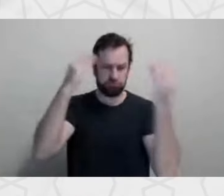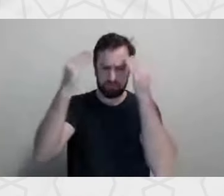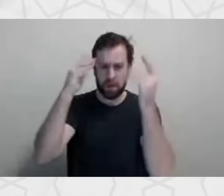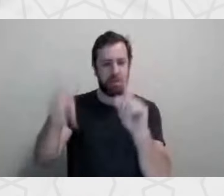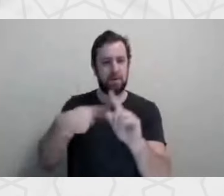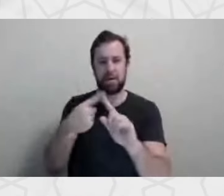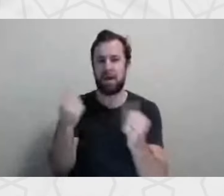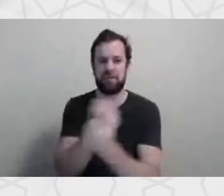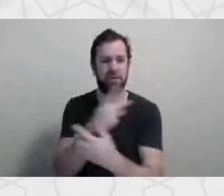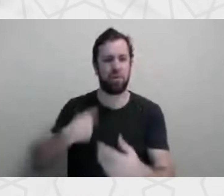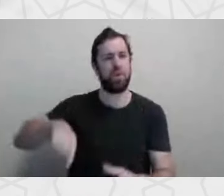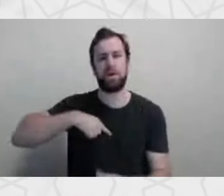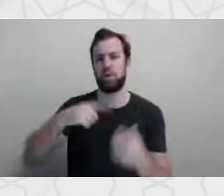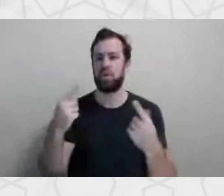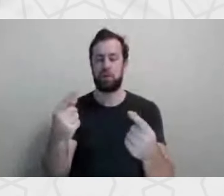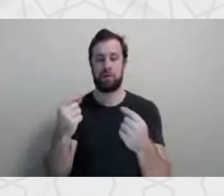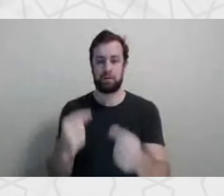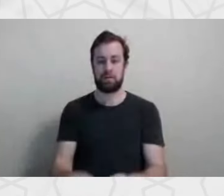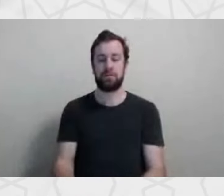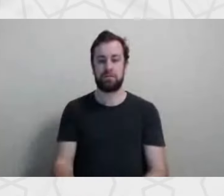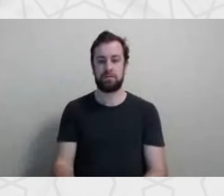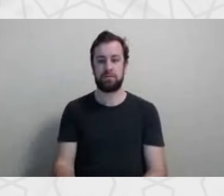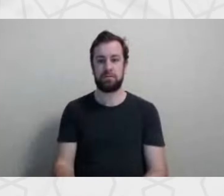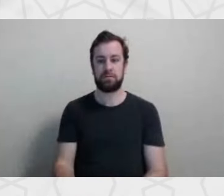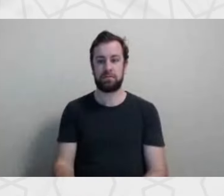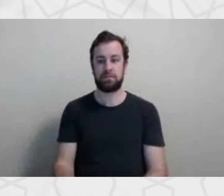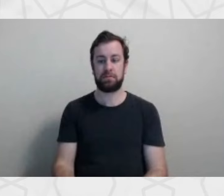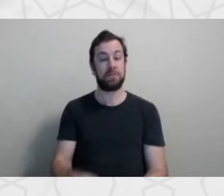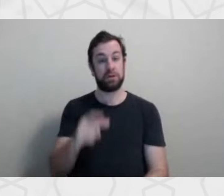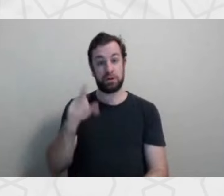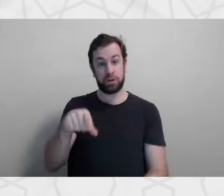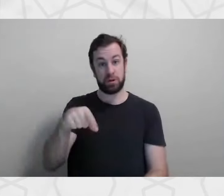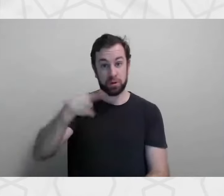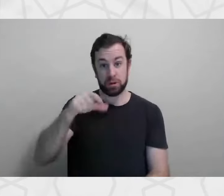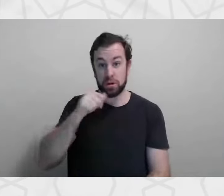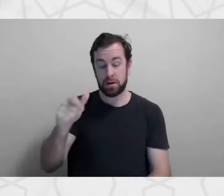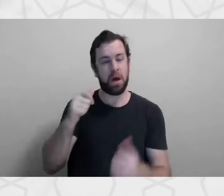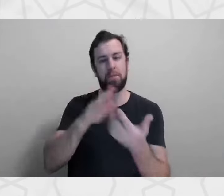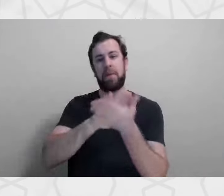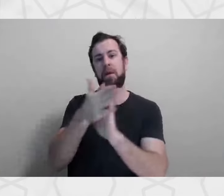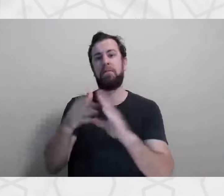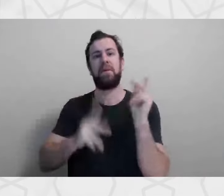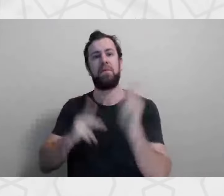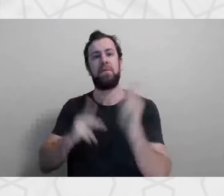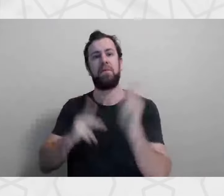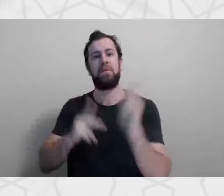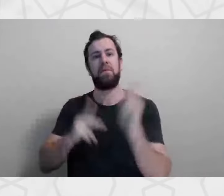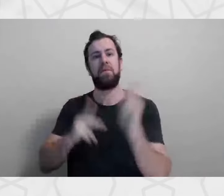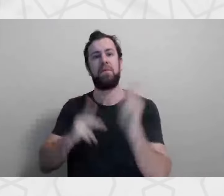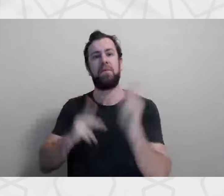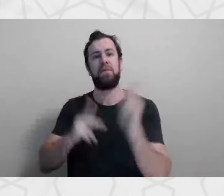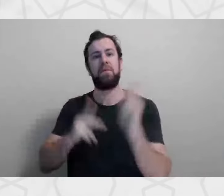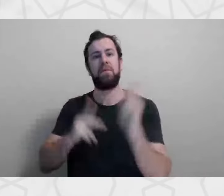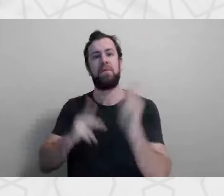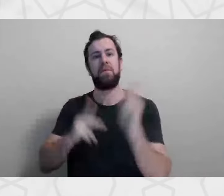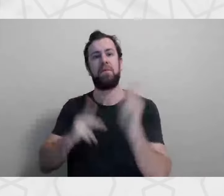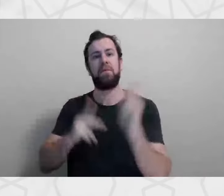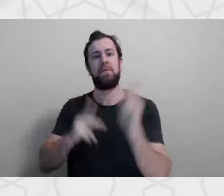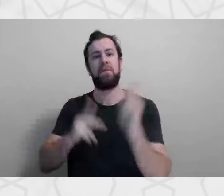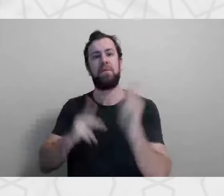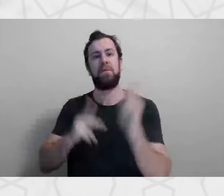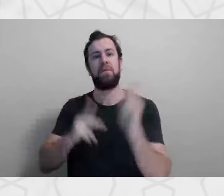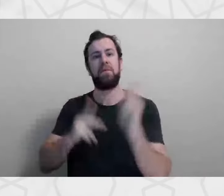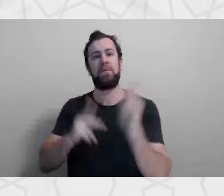And be not as those who forgot Allah And so he made them forget